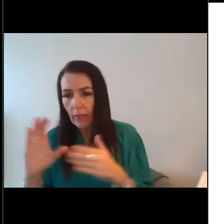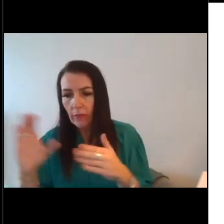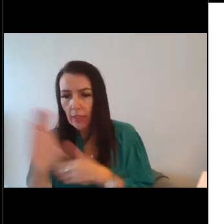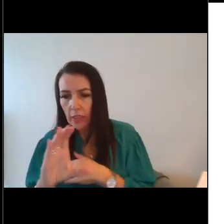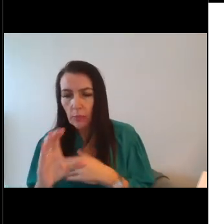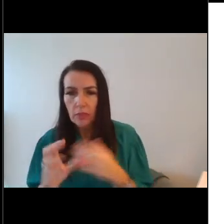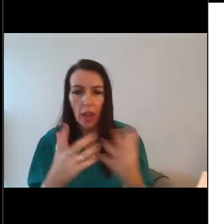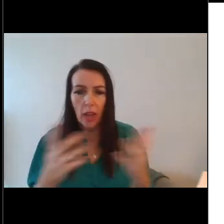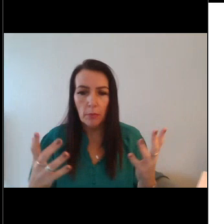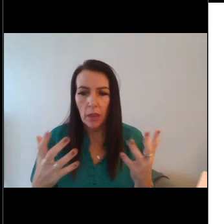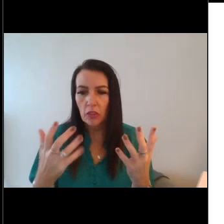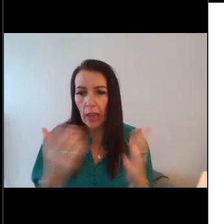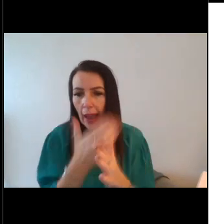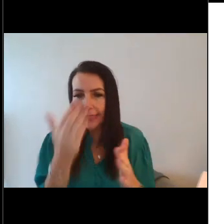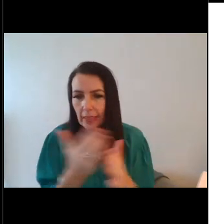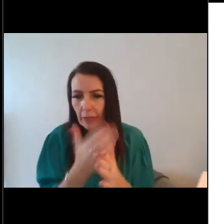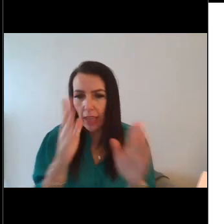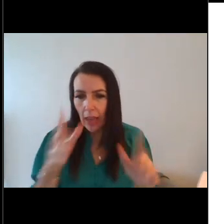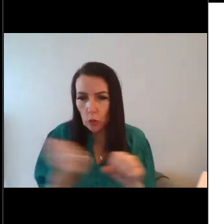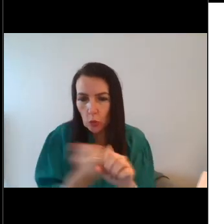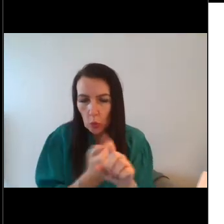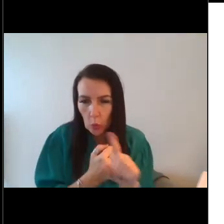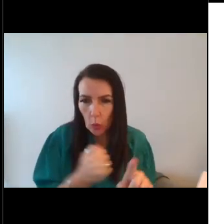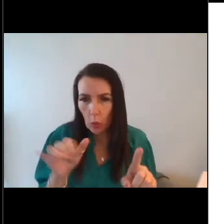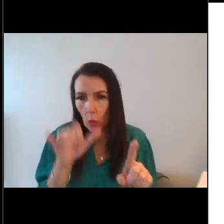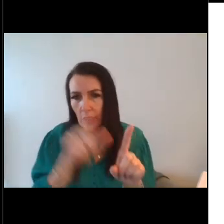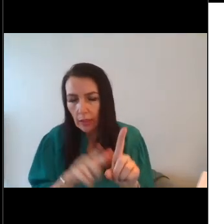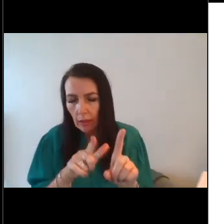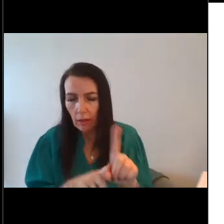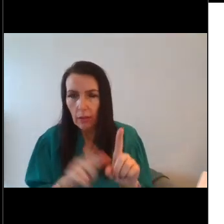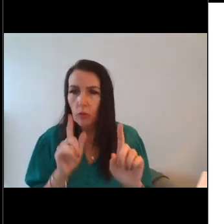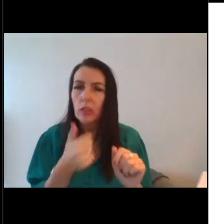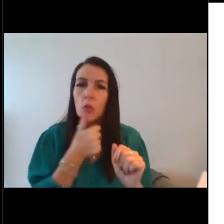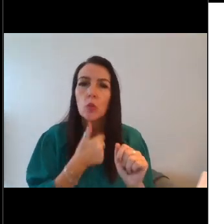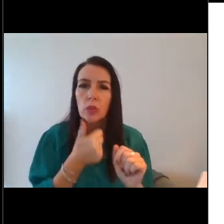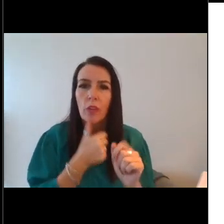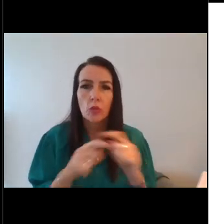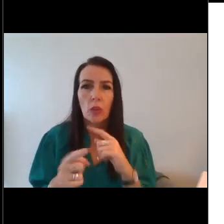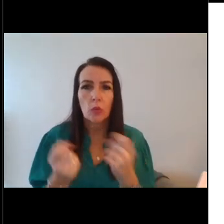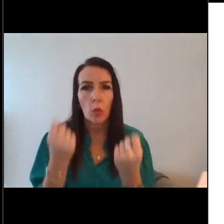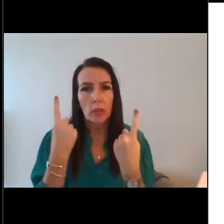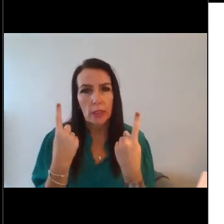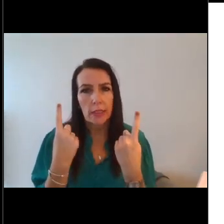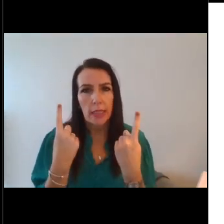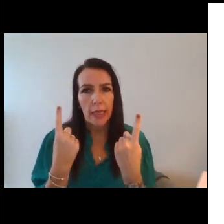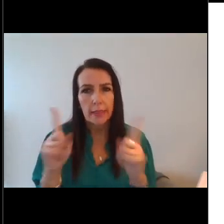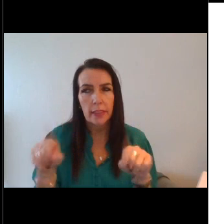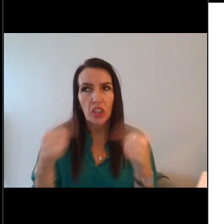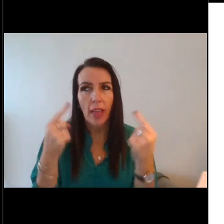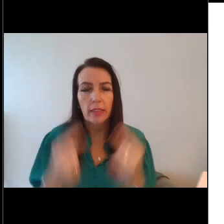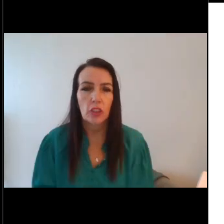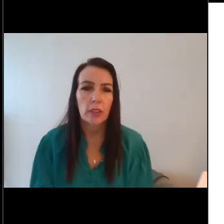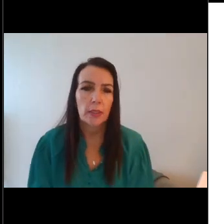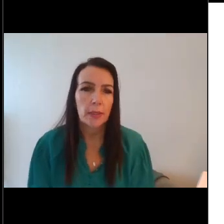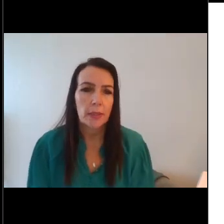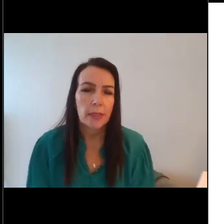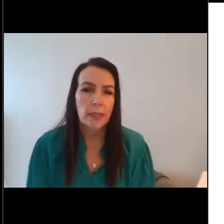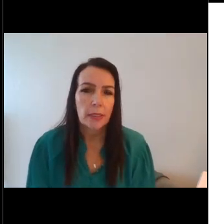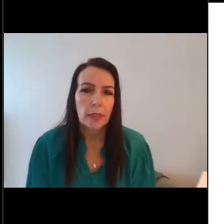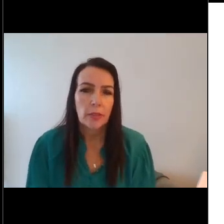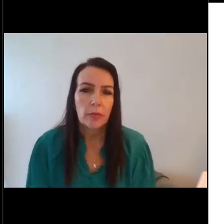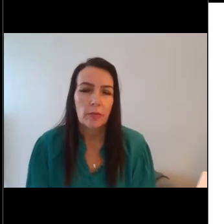retrofit activity would have to be undertaken in a specific year. So very useful for understanding, again, that scale of challenge. And